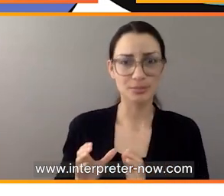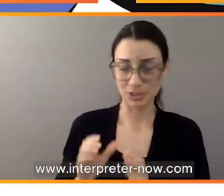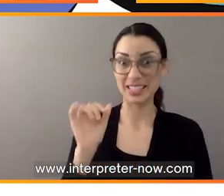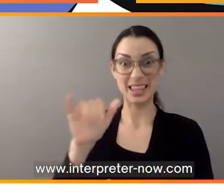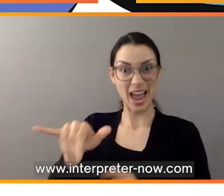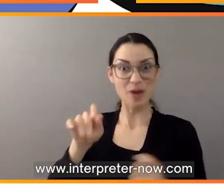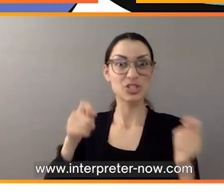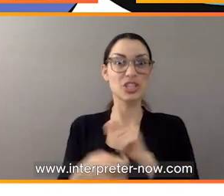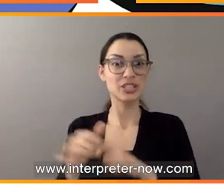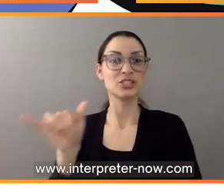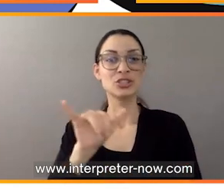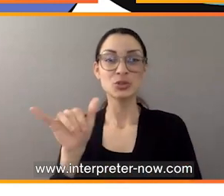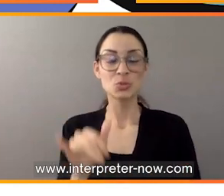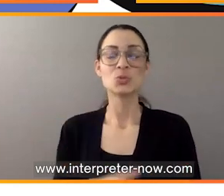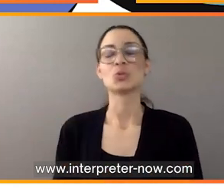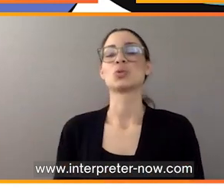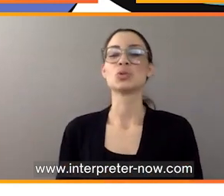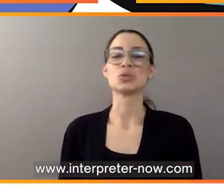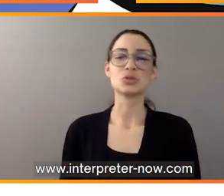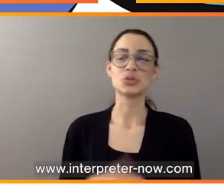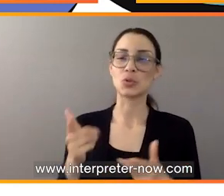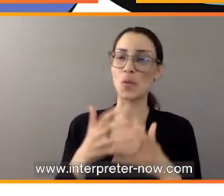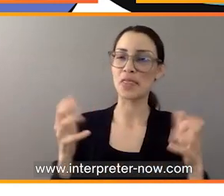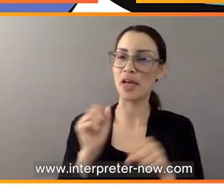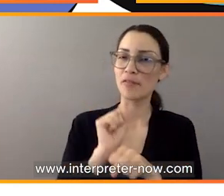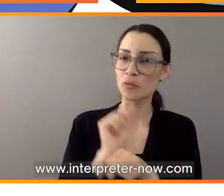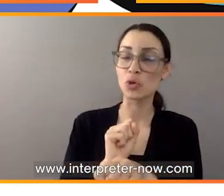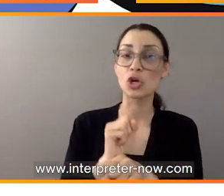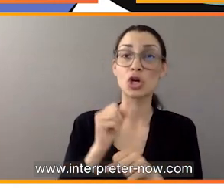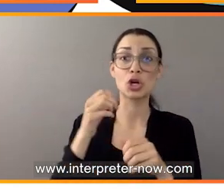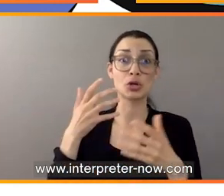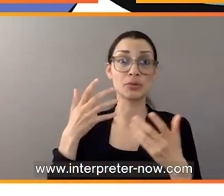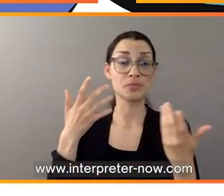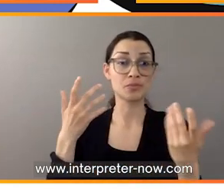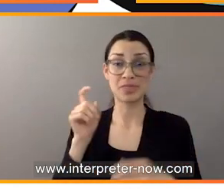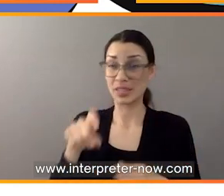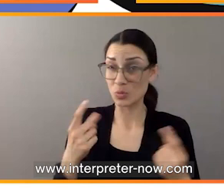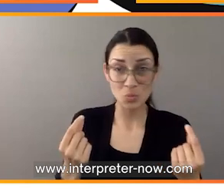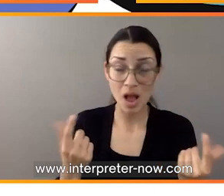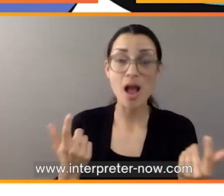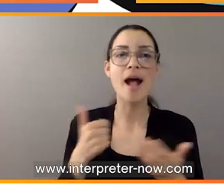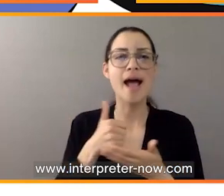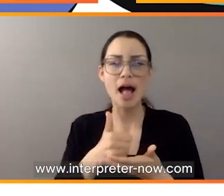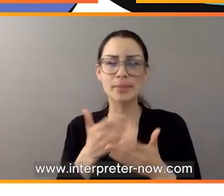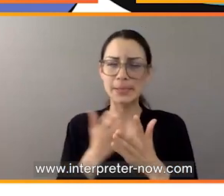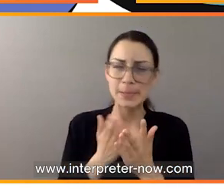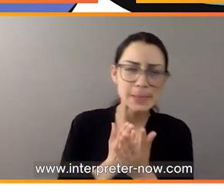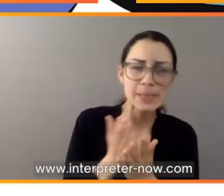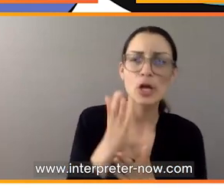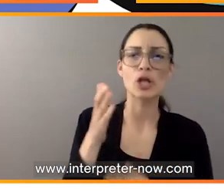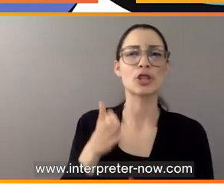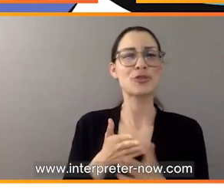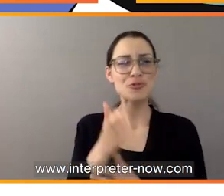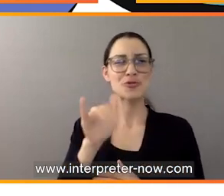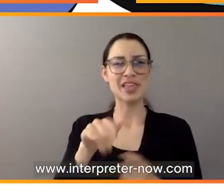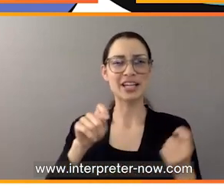was helping go through this change. And how do you continue to up-level people, like really celebrate who they are, where they've